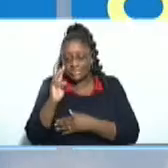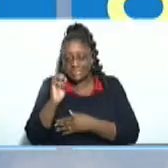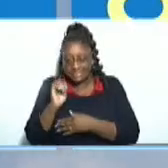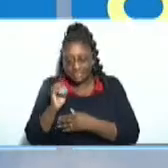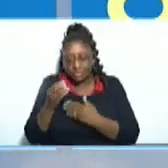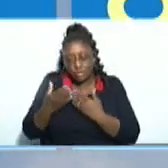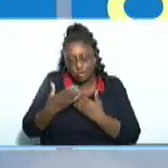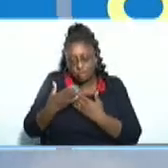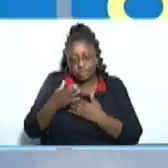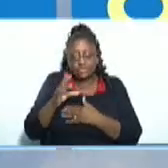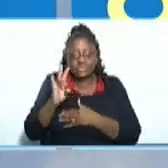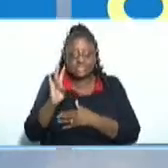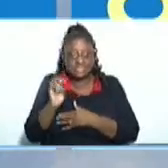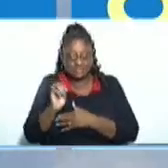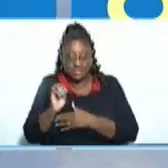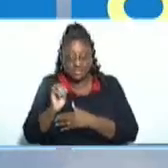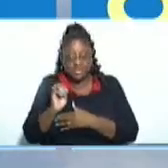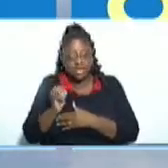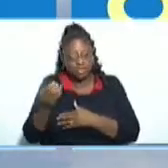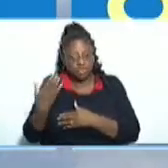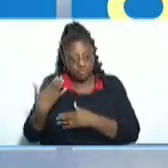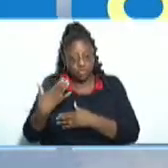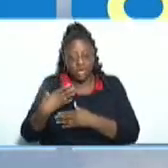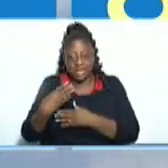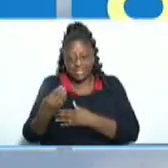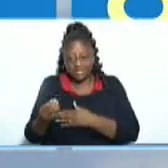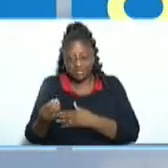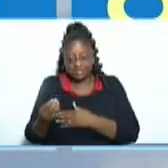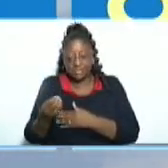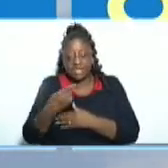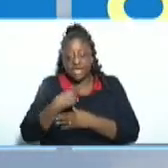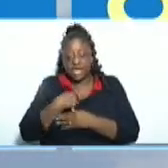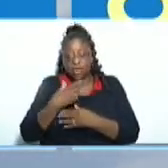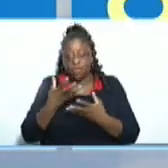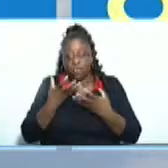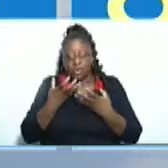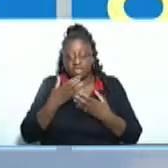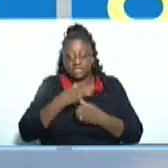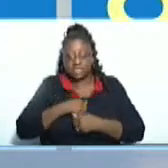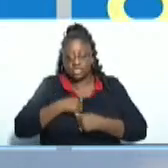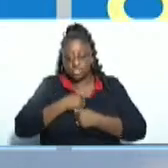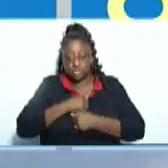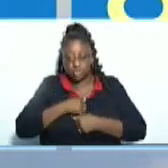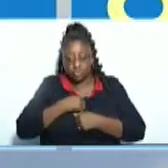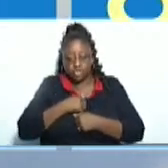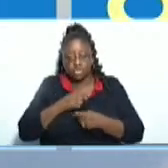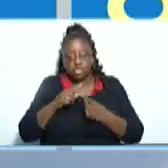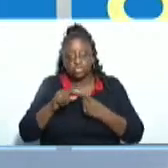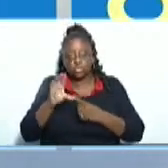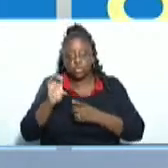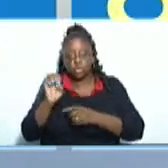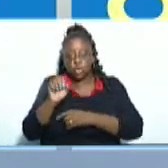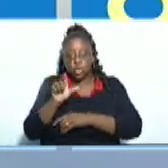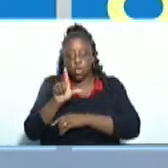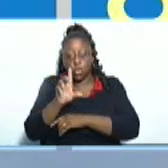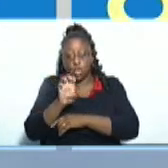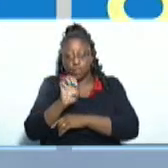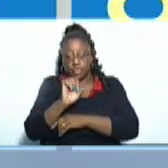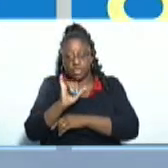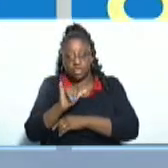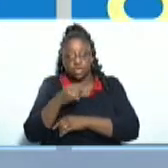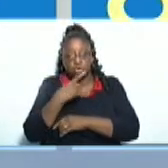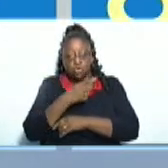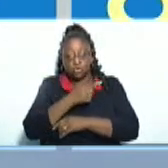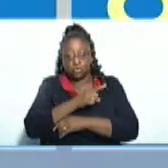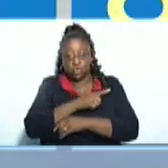close into the low 70s. And just before I leave, I just would like to send condolences out to the Colby family who laid to rest their brother